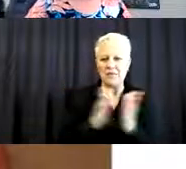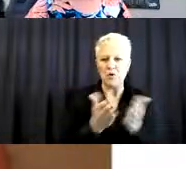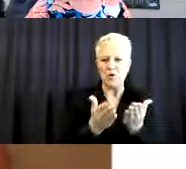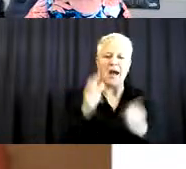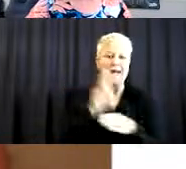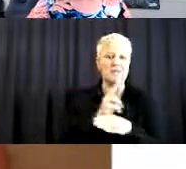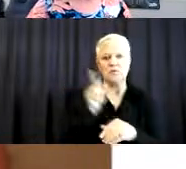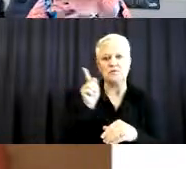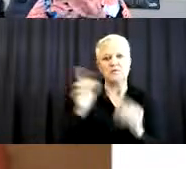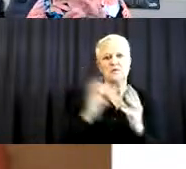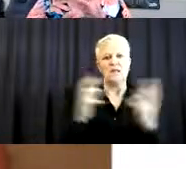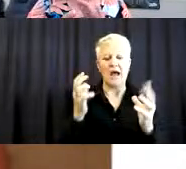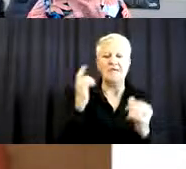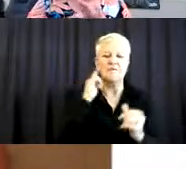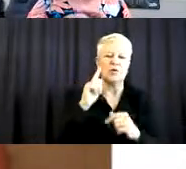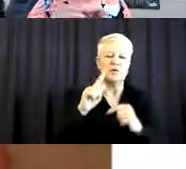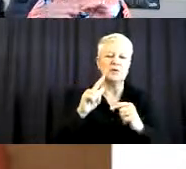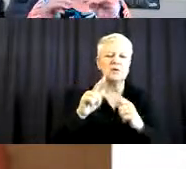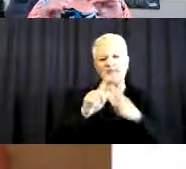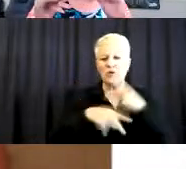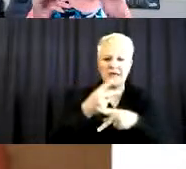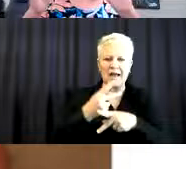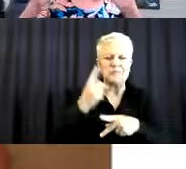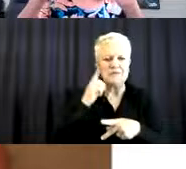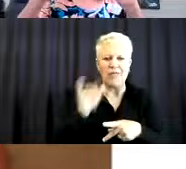a lot with children, different forms of it.